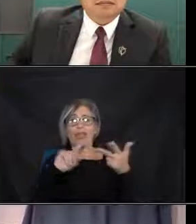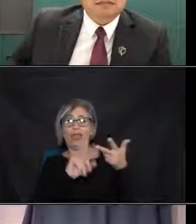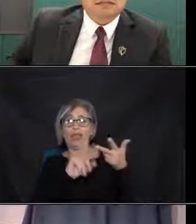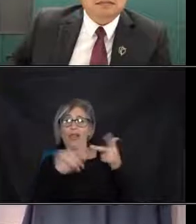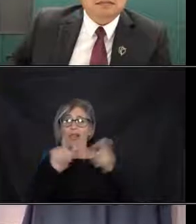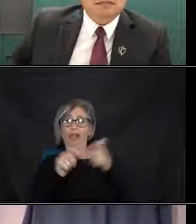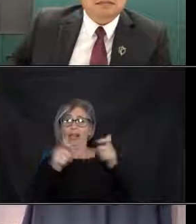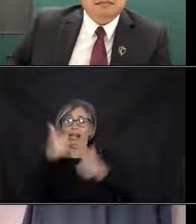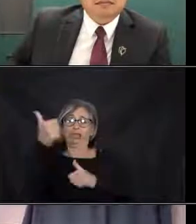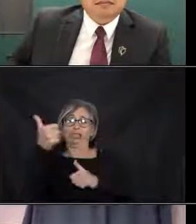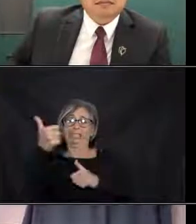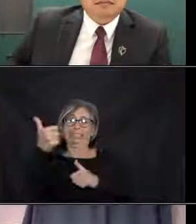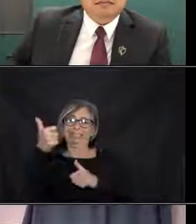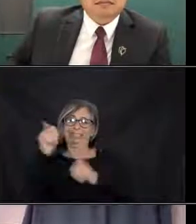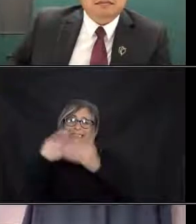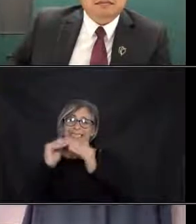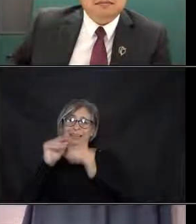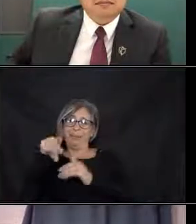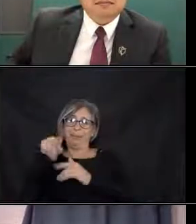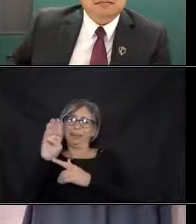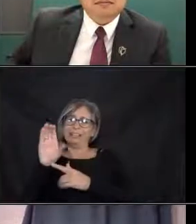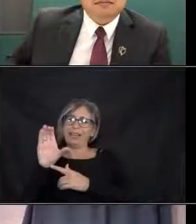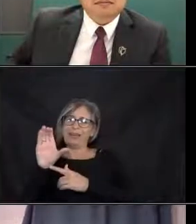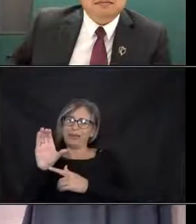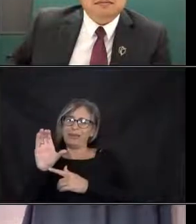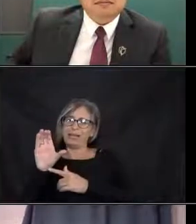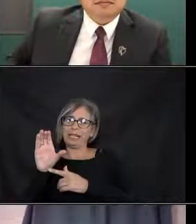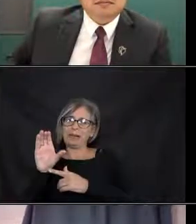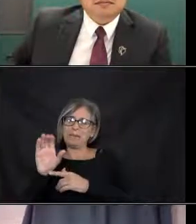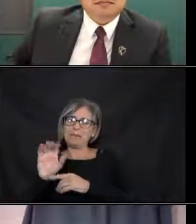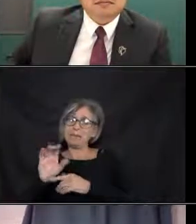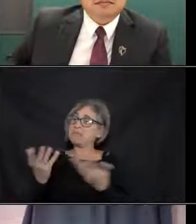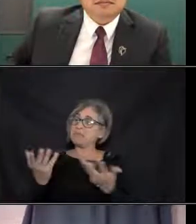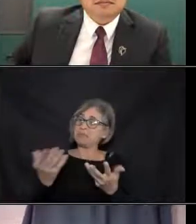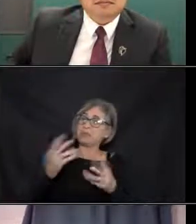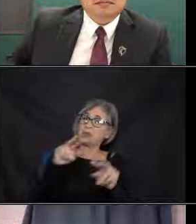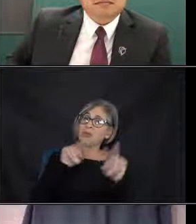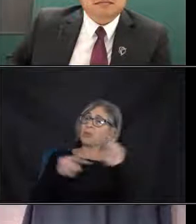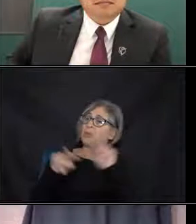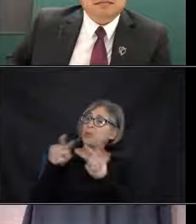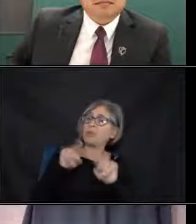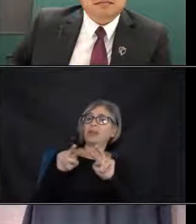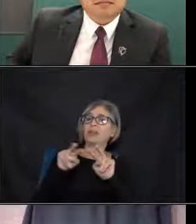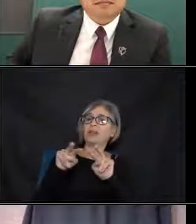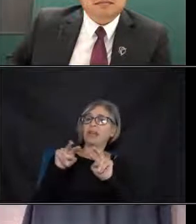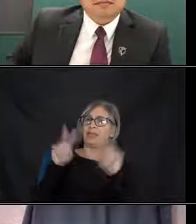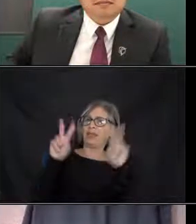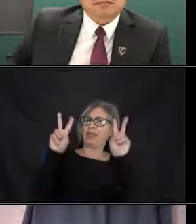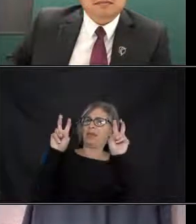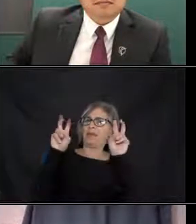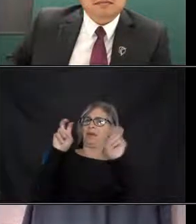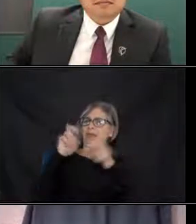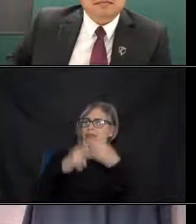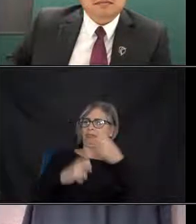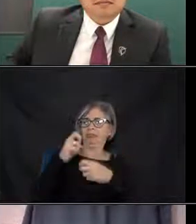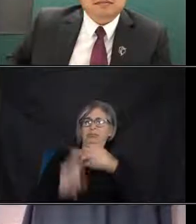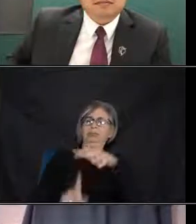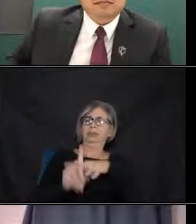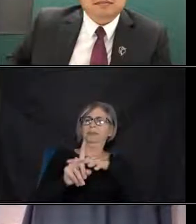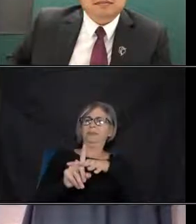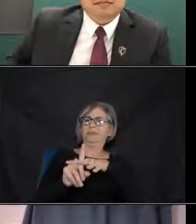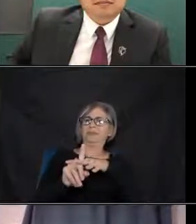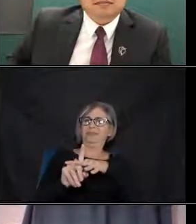largest municipality in Palm Beach County, and yet when you look at the issue that come up,